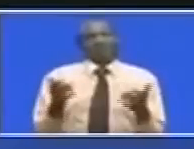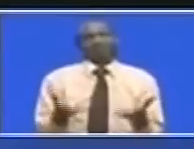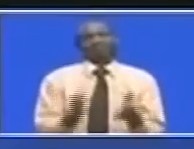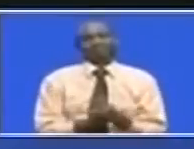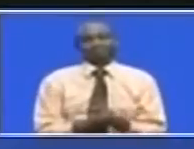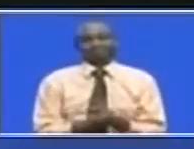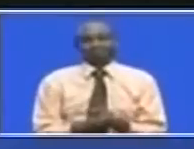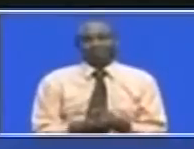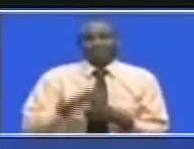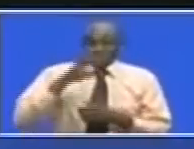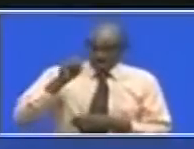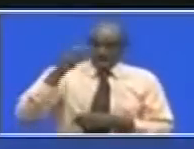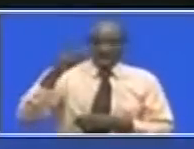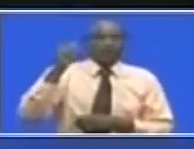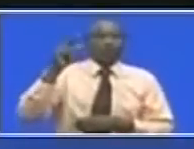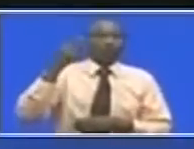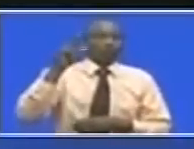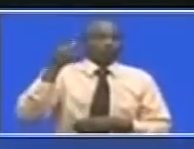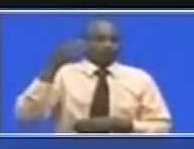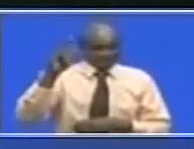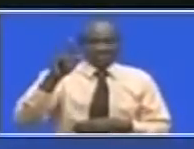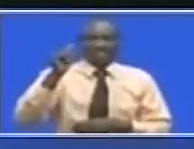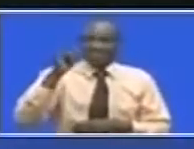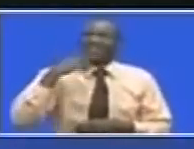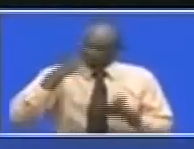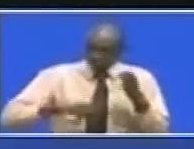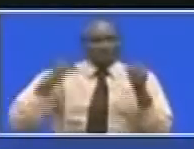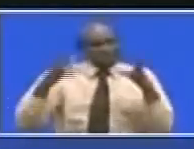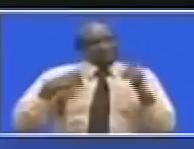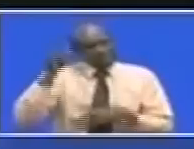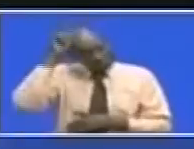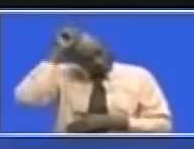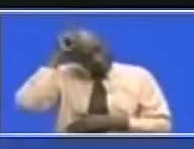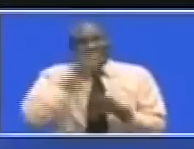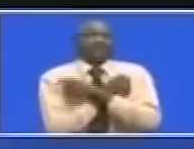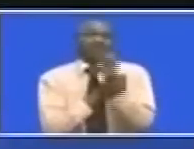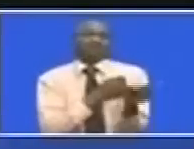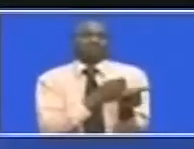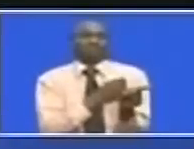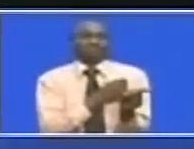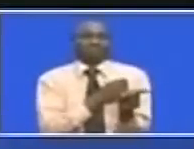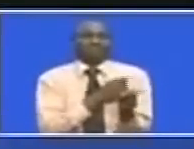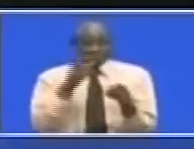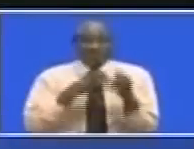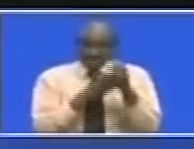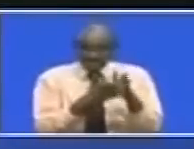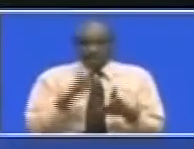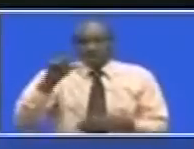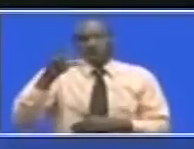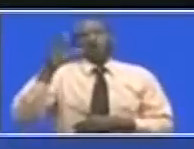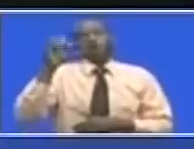Magufuli, watu wengi vijijini ndio wanampenda zaidi, ingawa bado anaongoza. Na